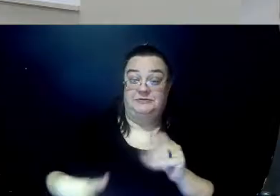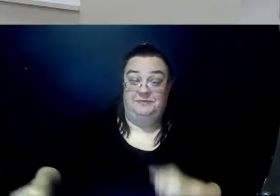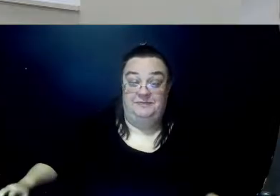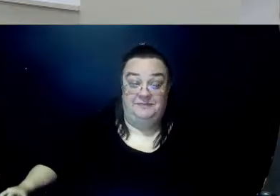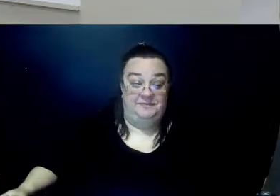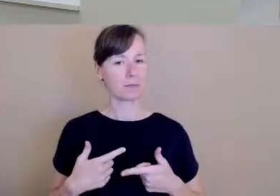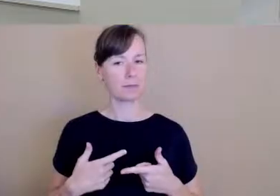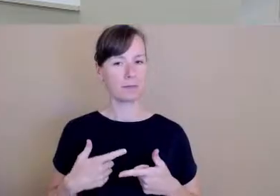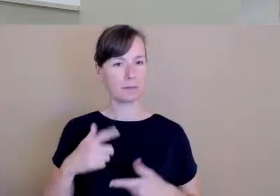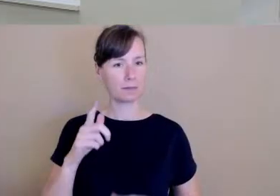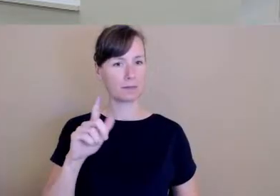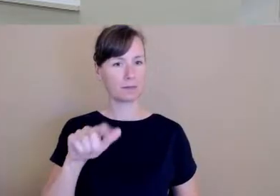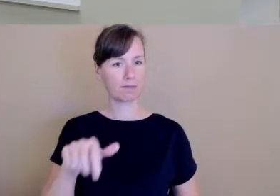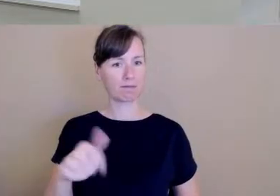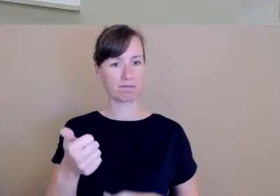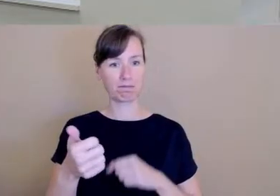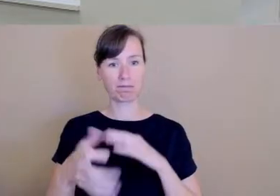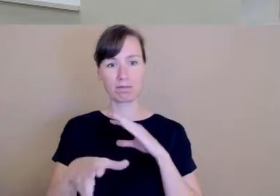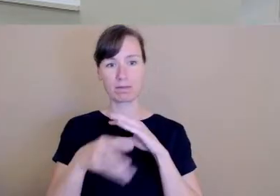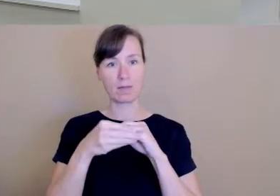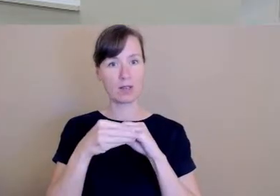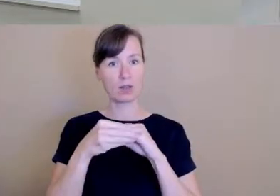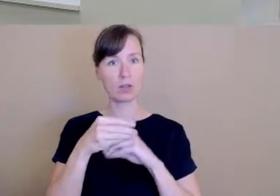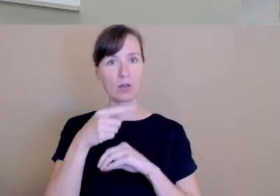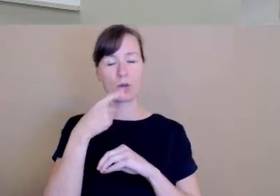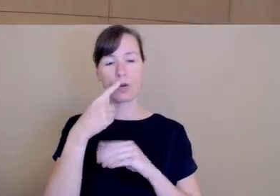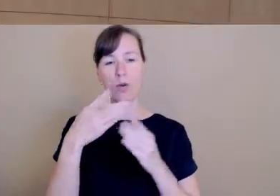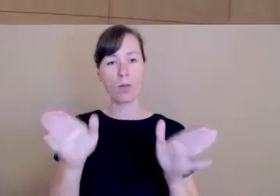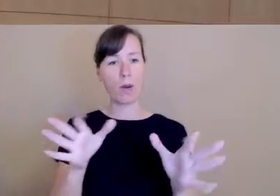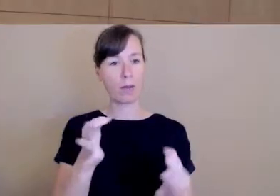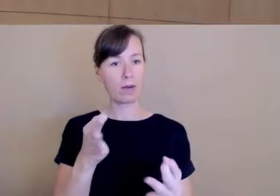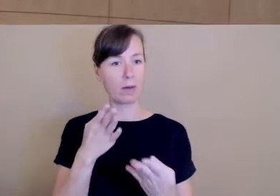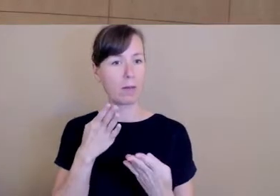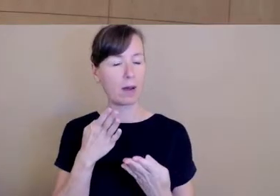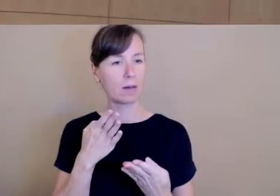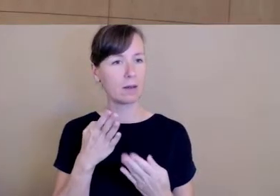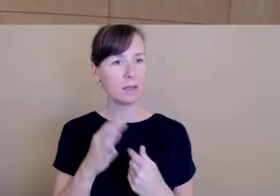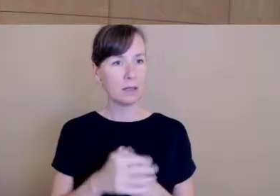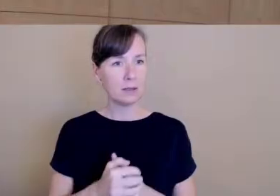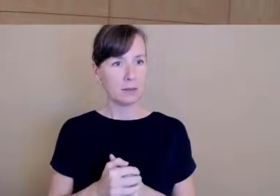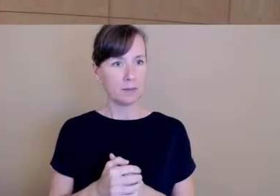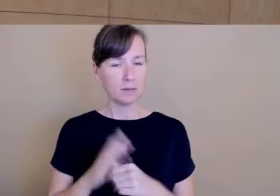Anyone, any further public input on this